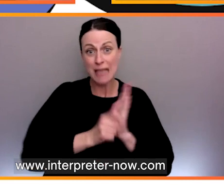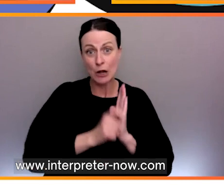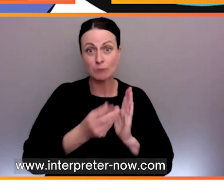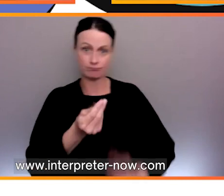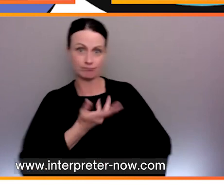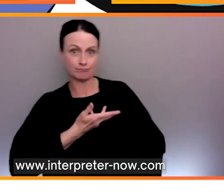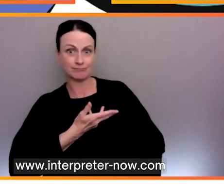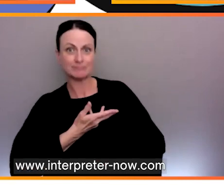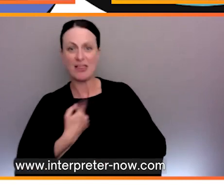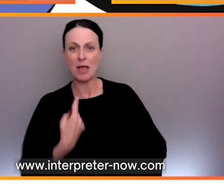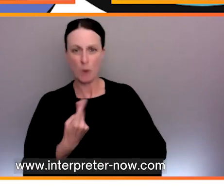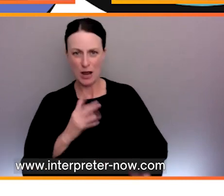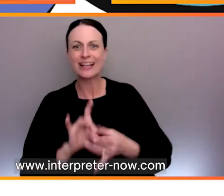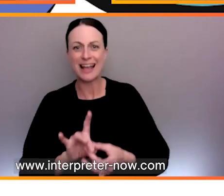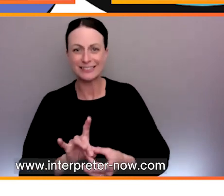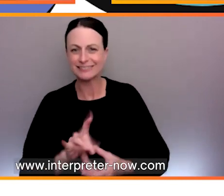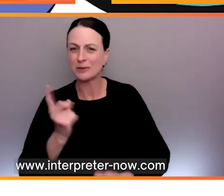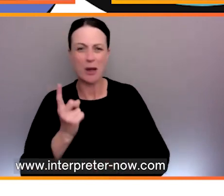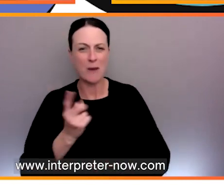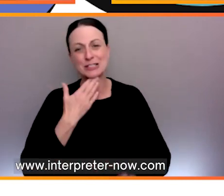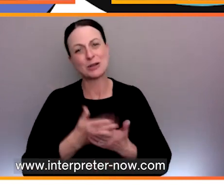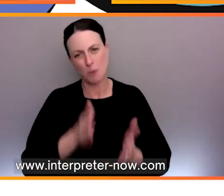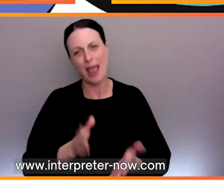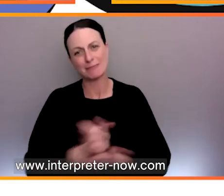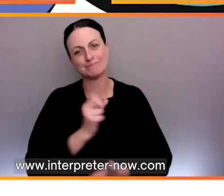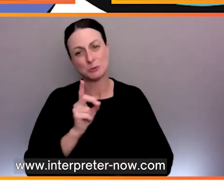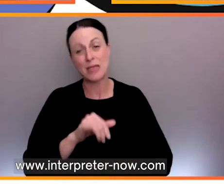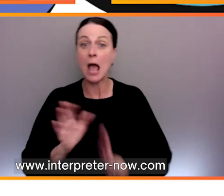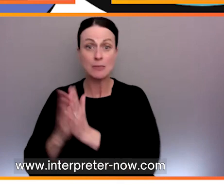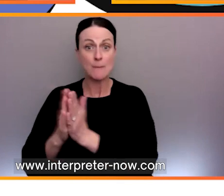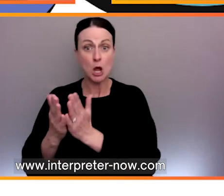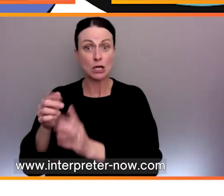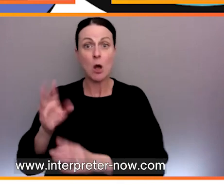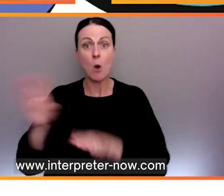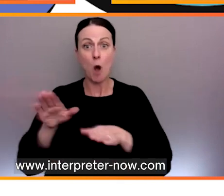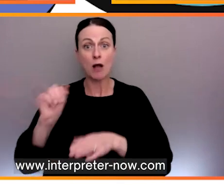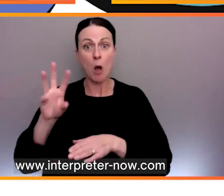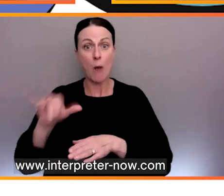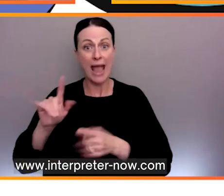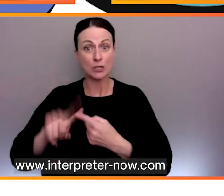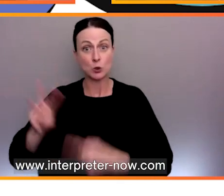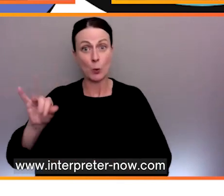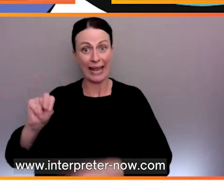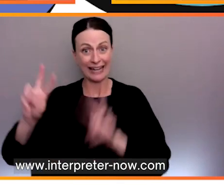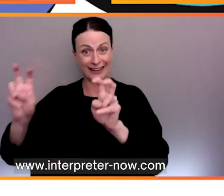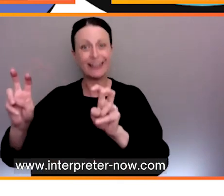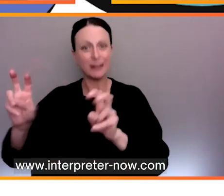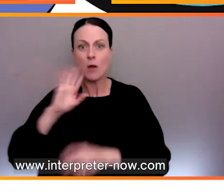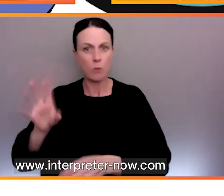And then the book, Walk Away to Win, is coming out May 16th. And